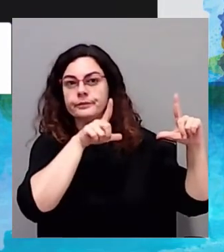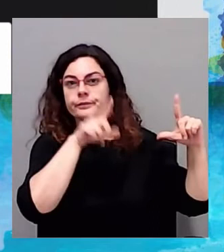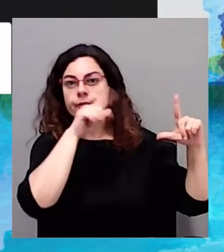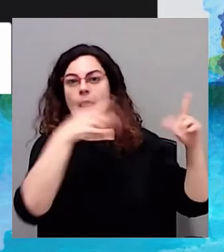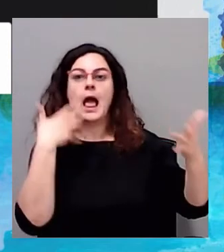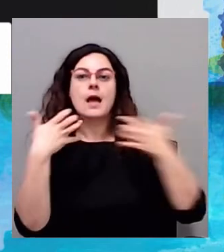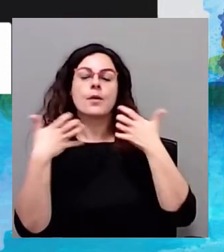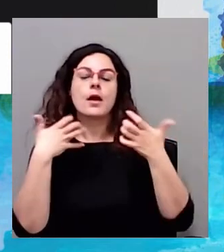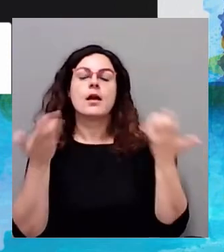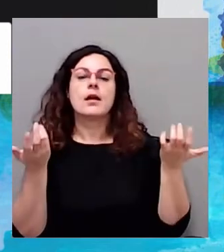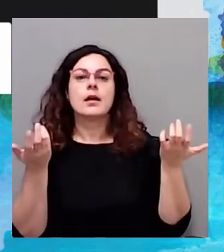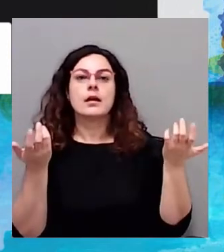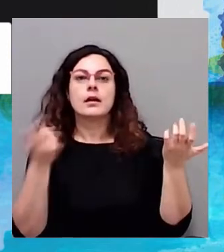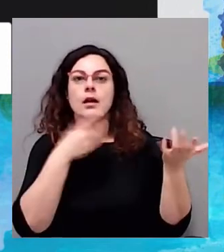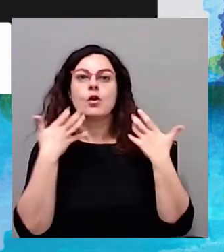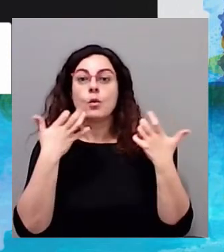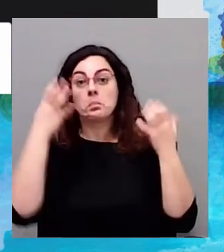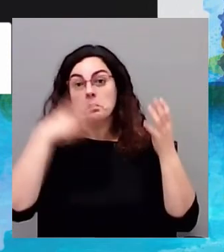in this work,